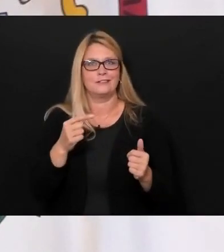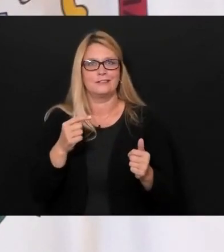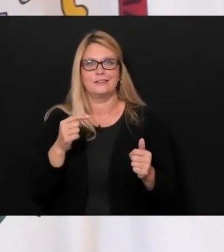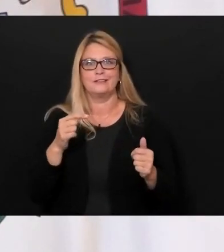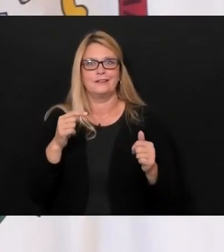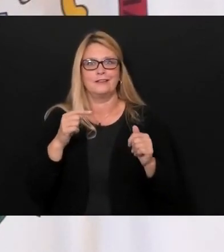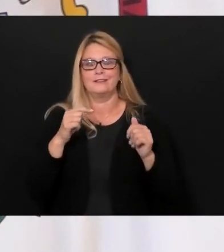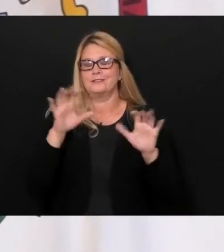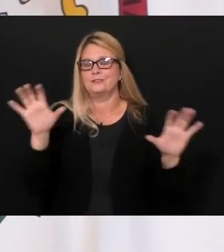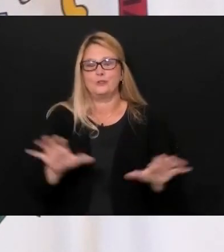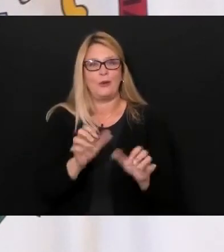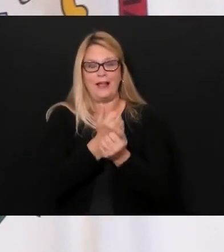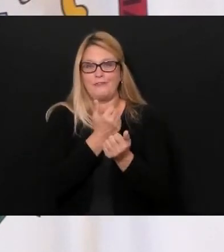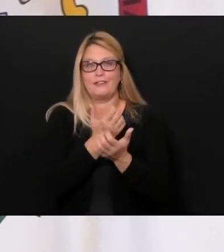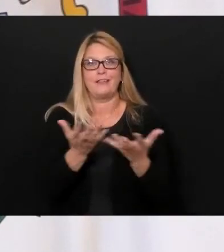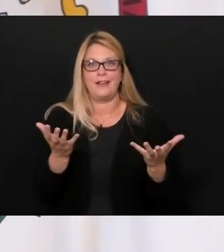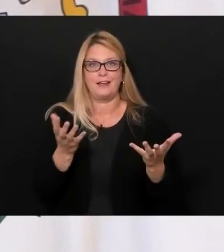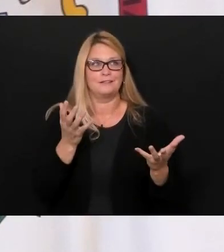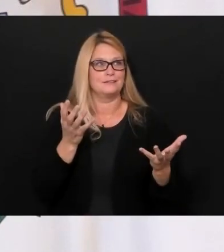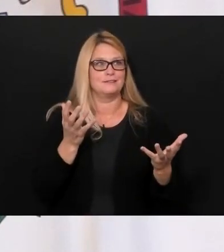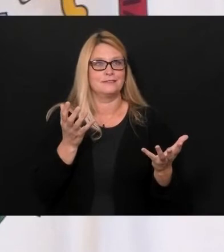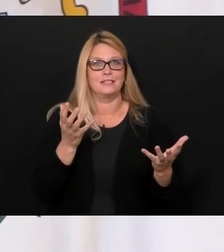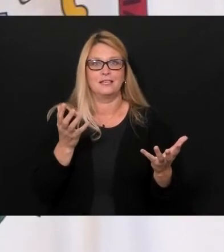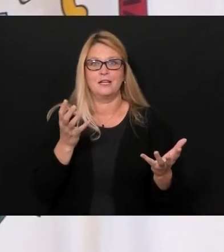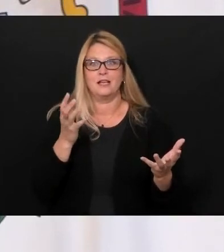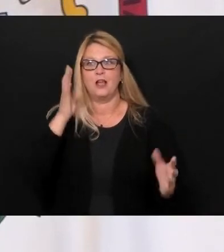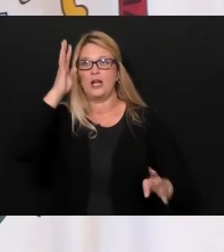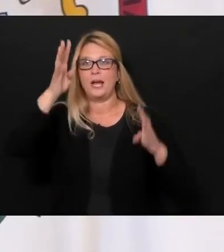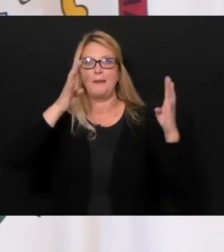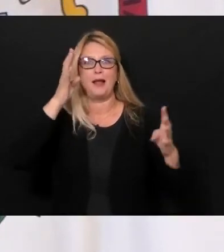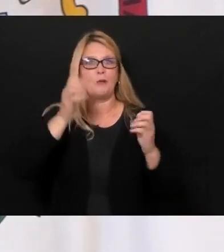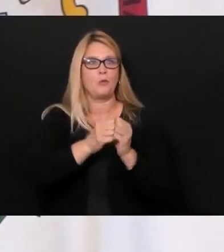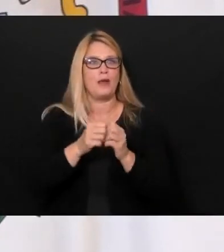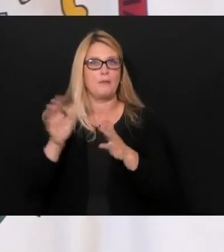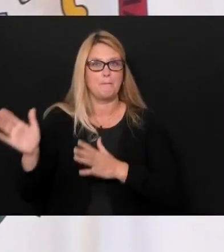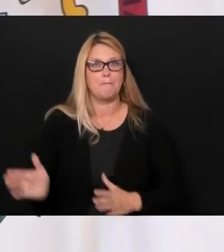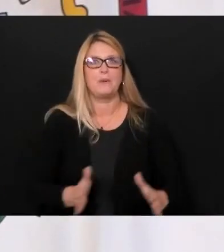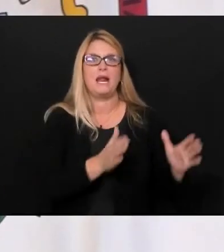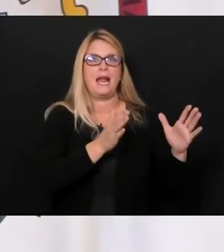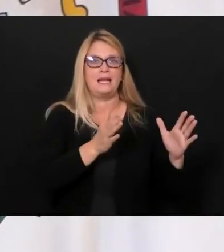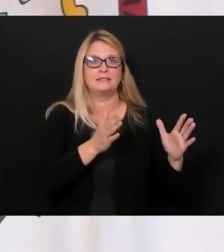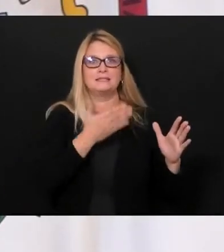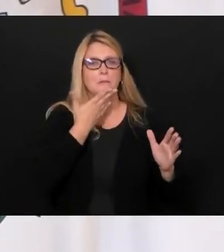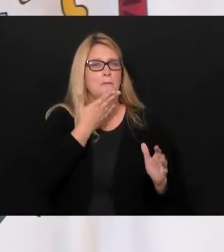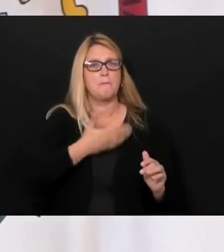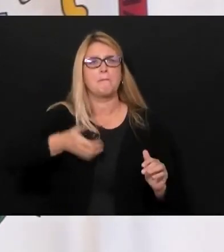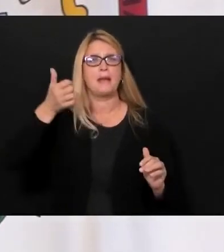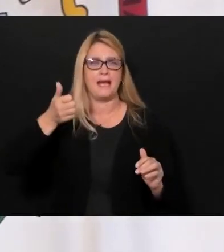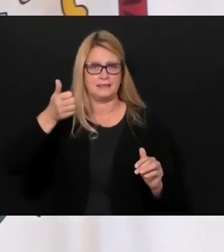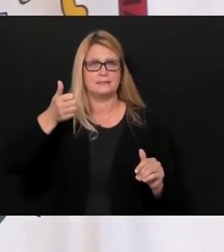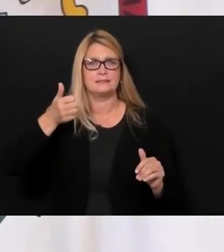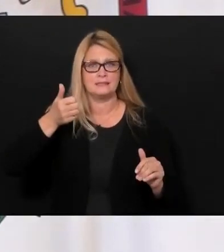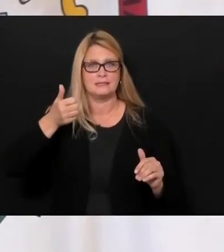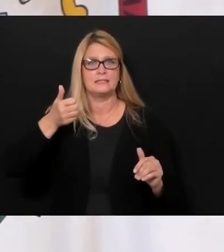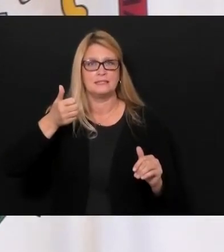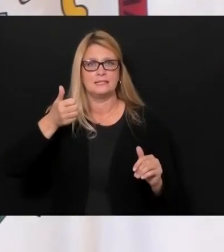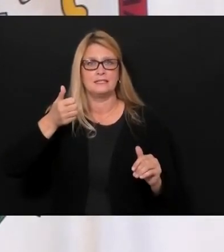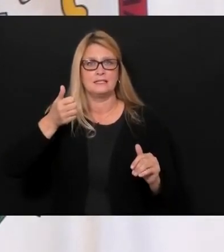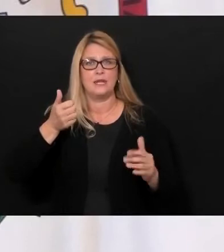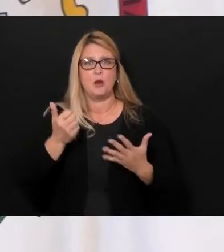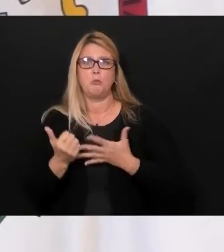people, that are out there, are coming up with plans to best be able to utilize